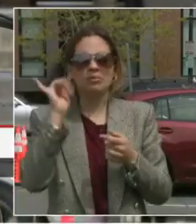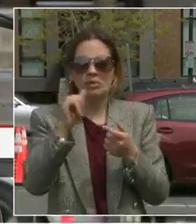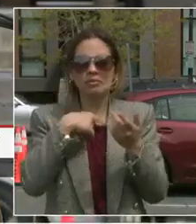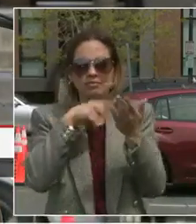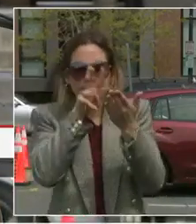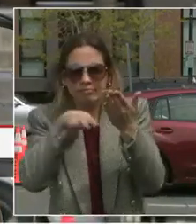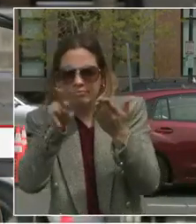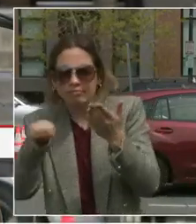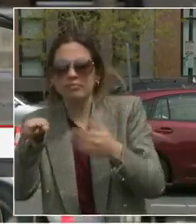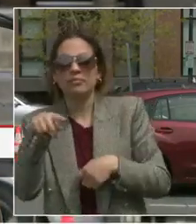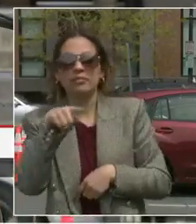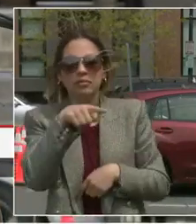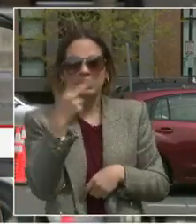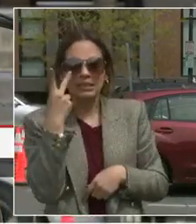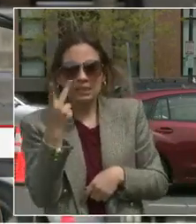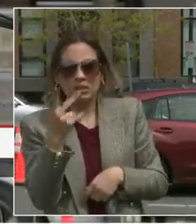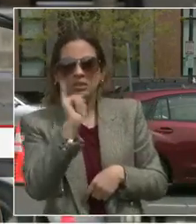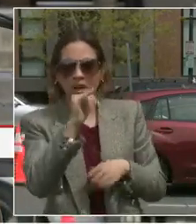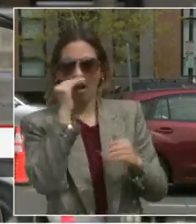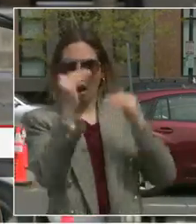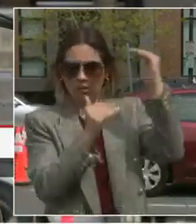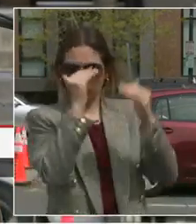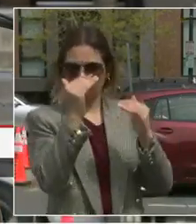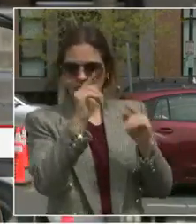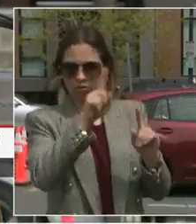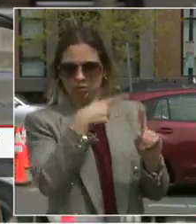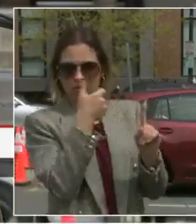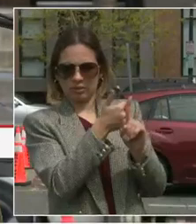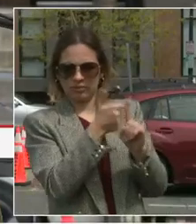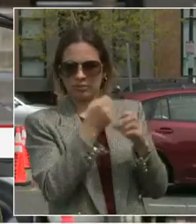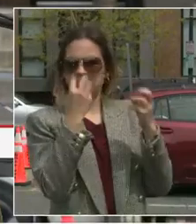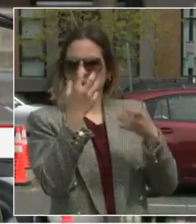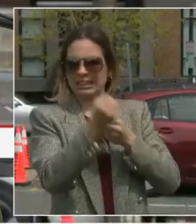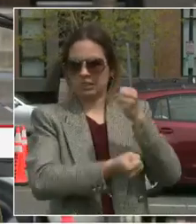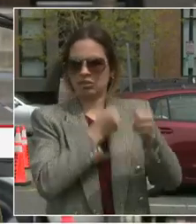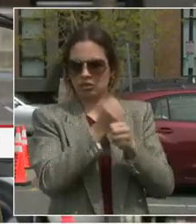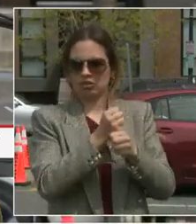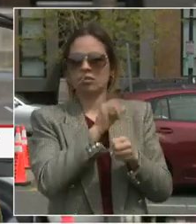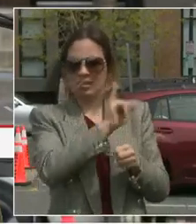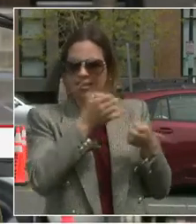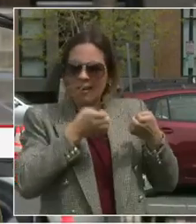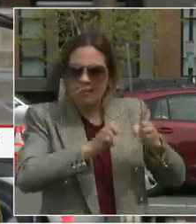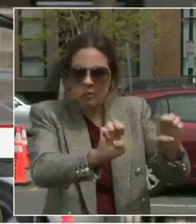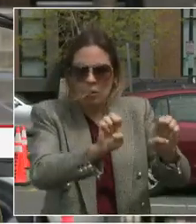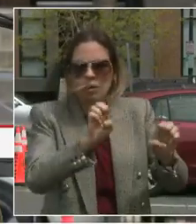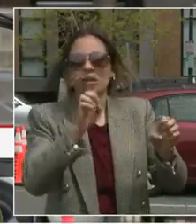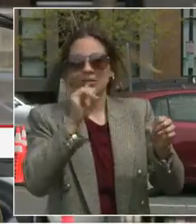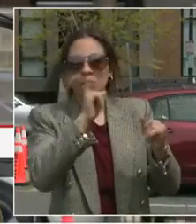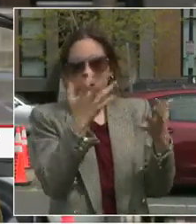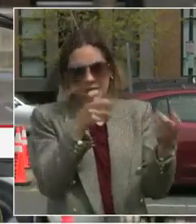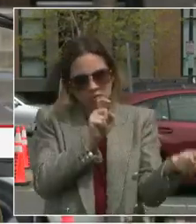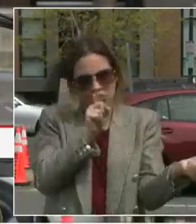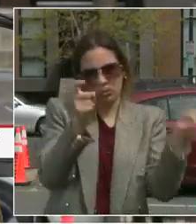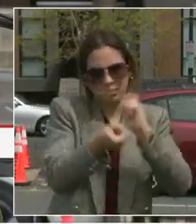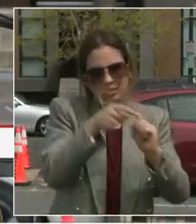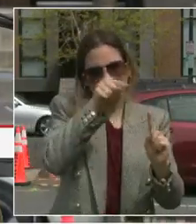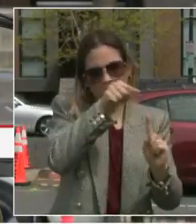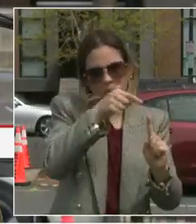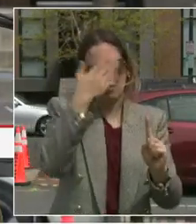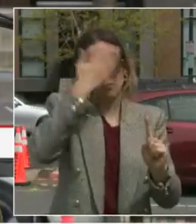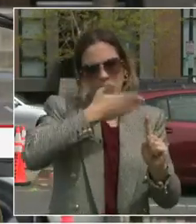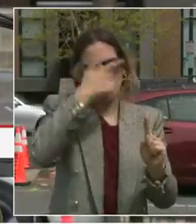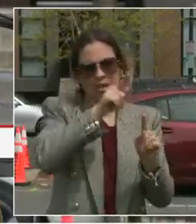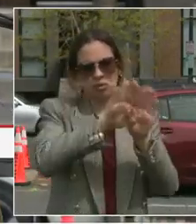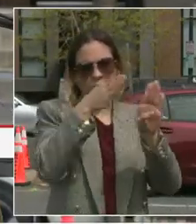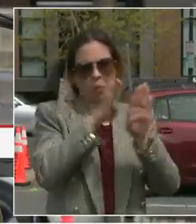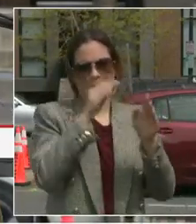Our Streamlining Intake initiative is a multi-year effort that is focused on reforming the front door to our single adult system. No